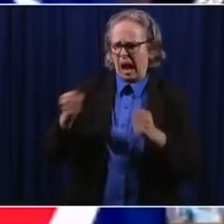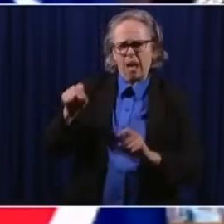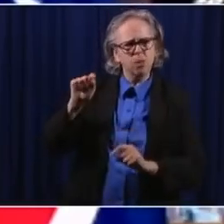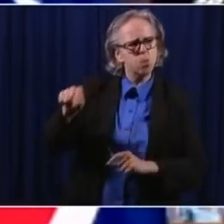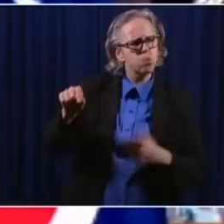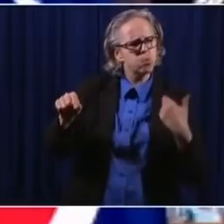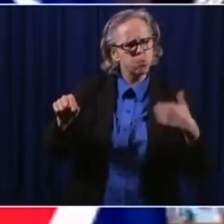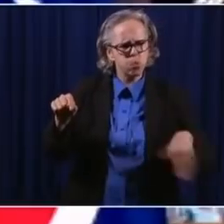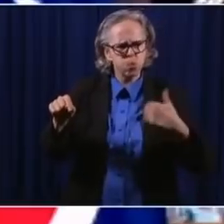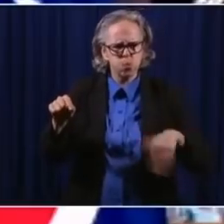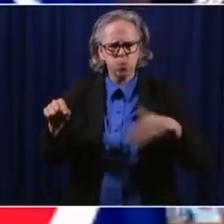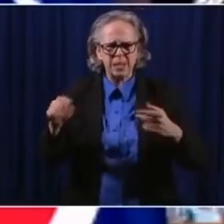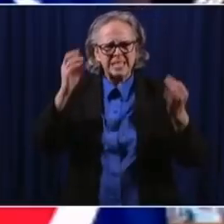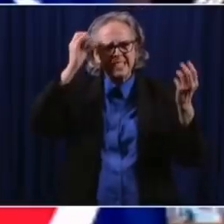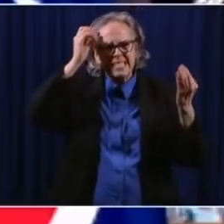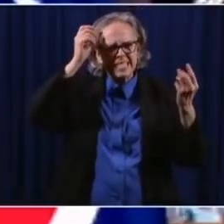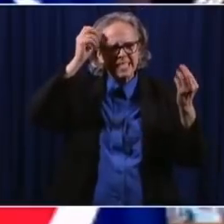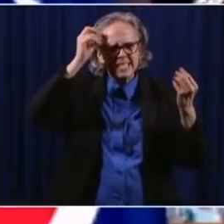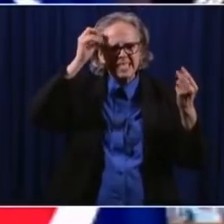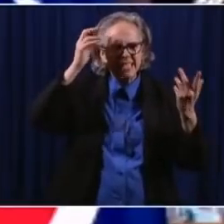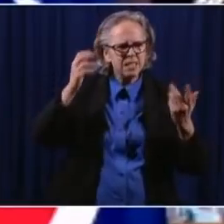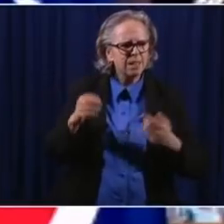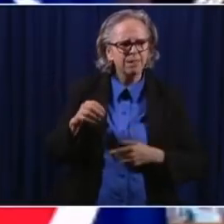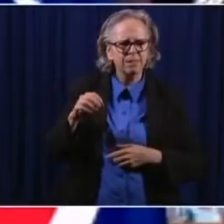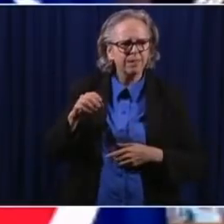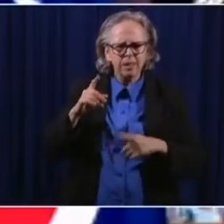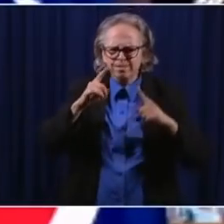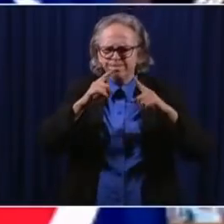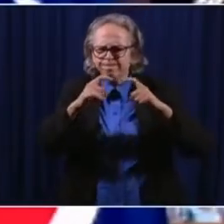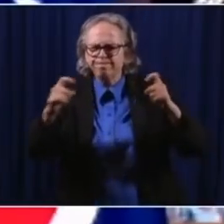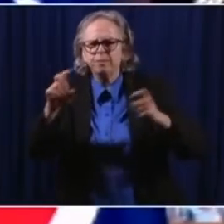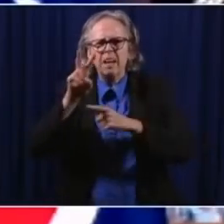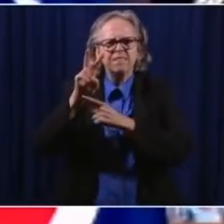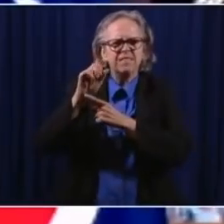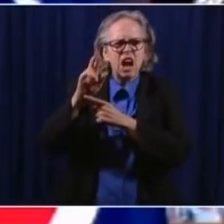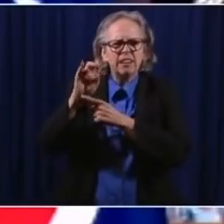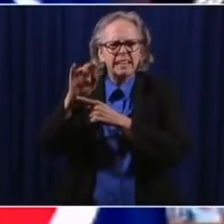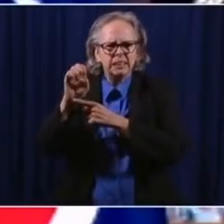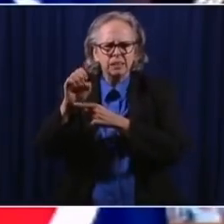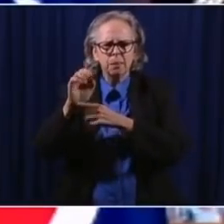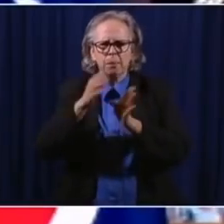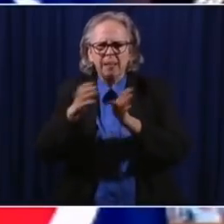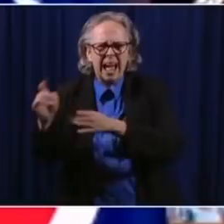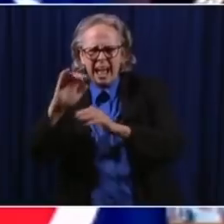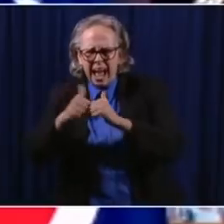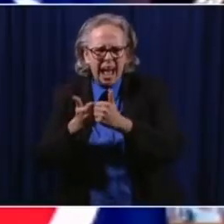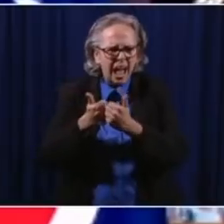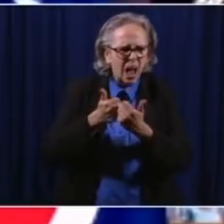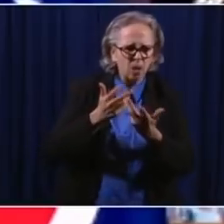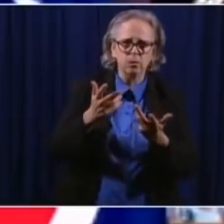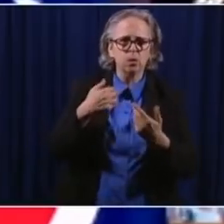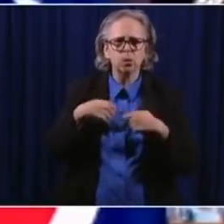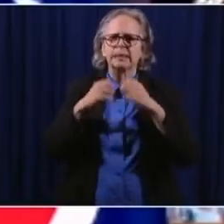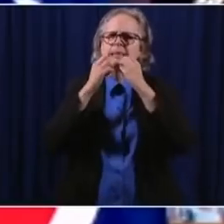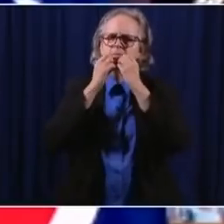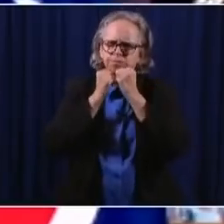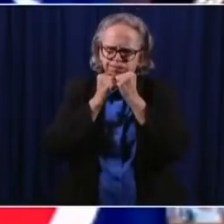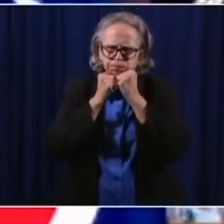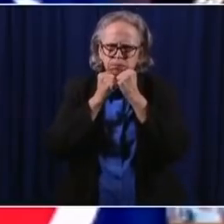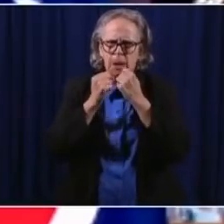variances in conjunction with the local Department of Health, and we're going to get mom and dad out there to see their sons and daughters participate. Thanks,